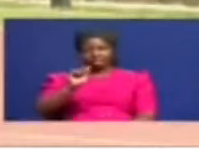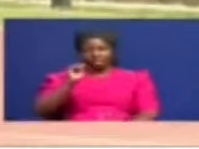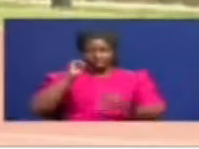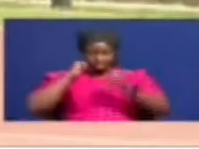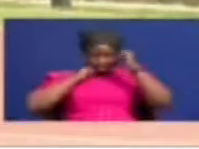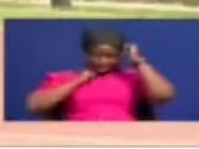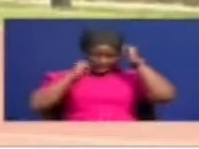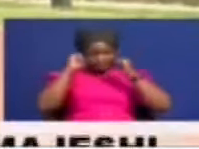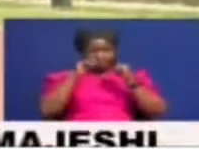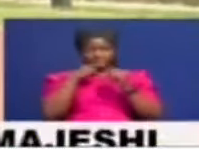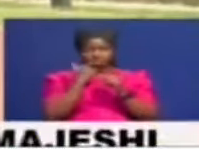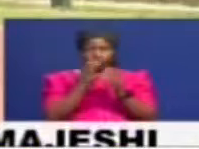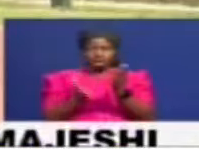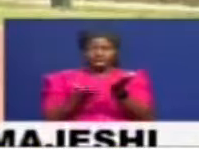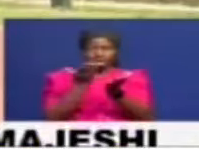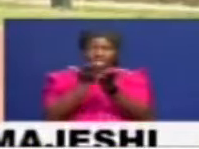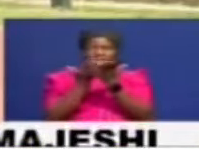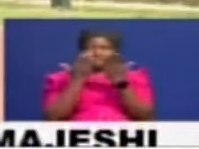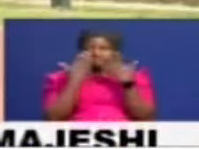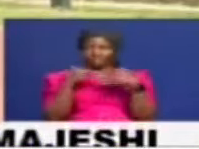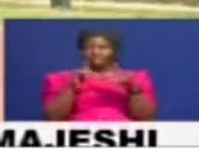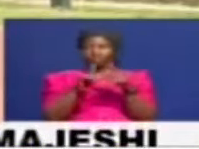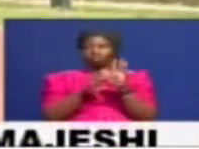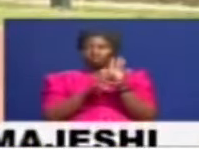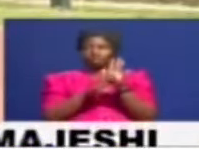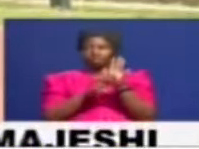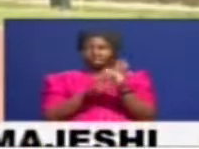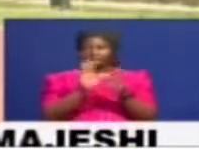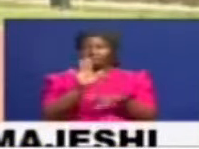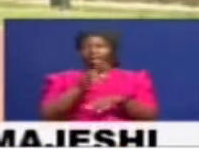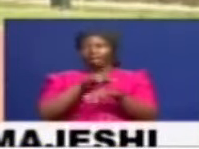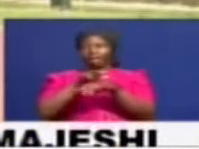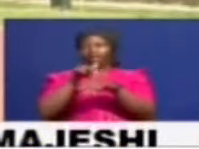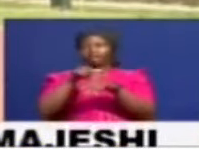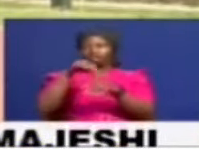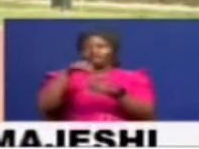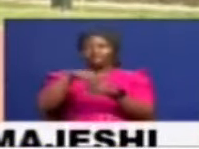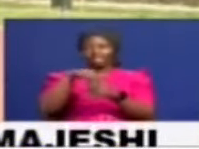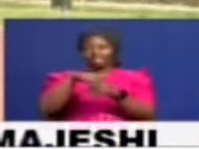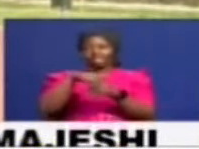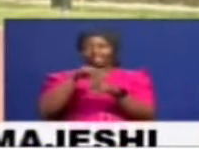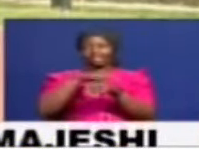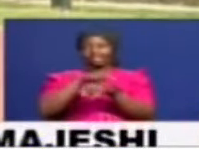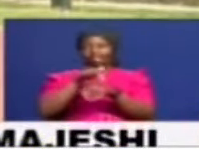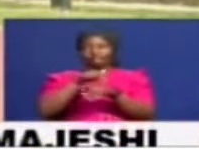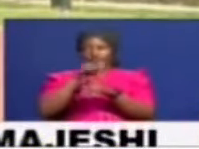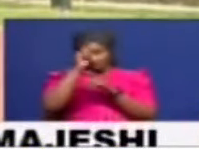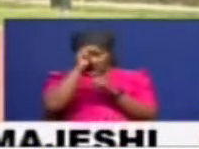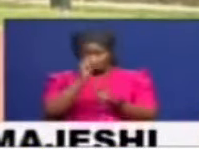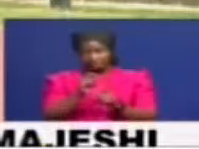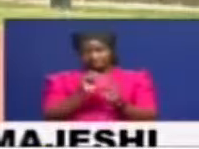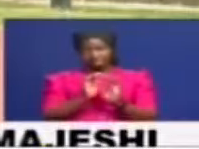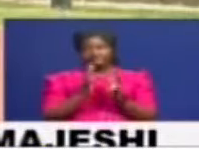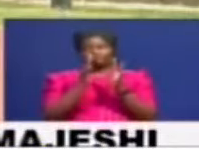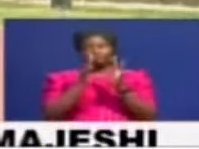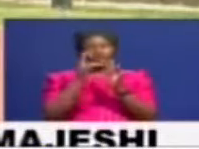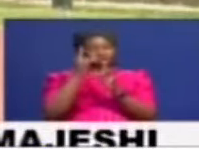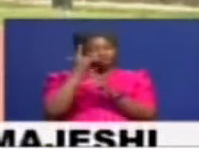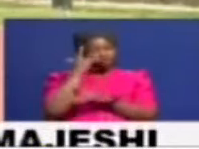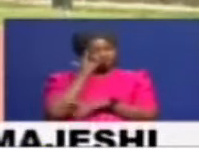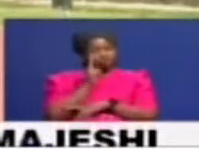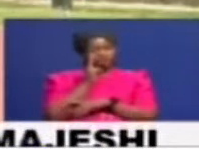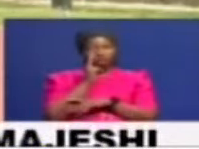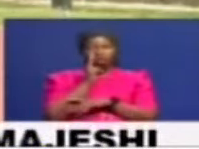general would have wanted for that to continue. Tomorrow would be the consecration of the AIC church that the